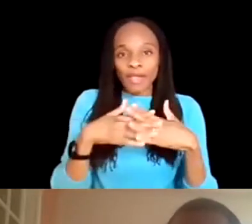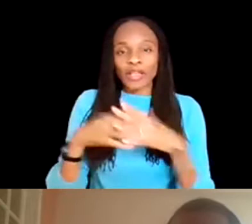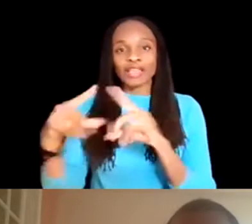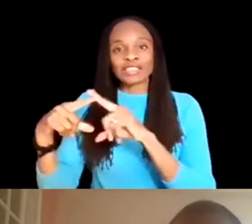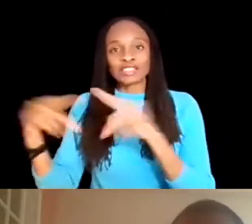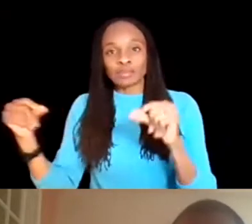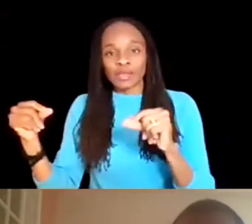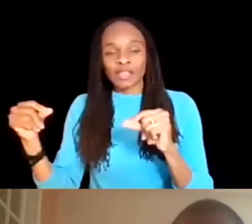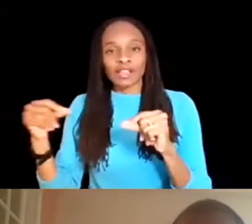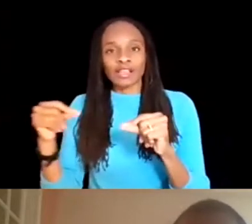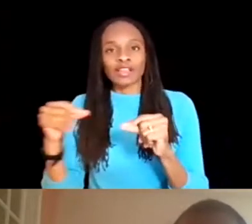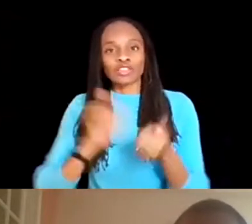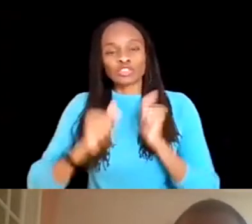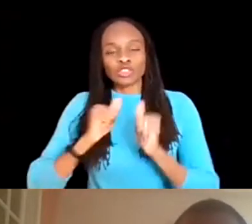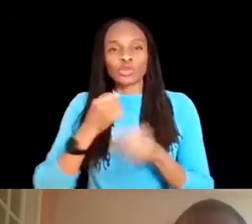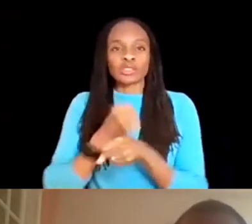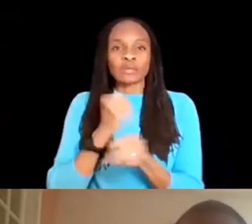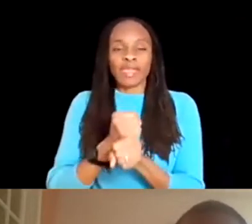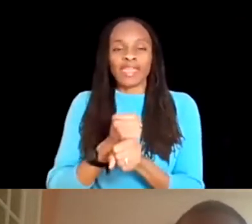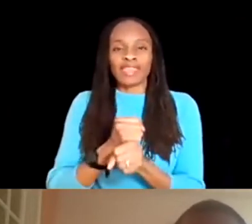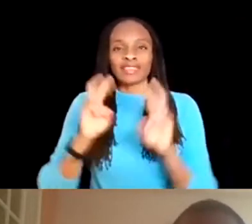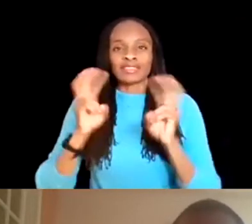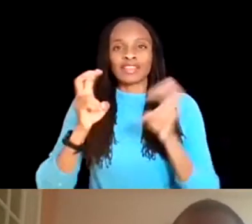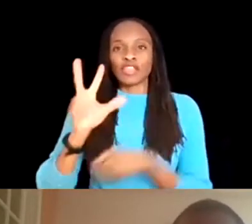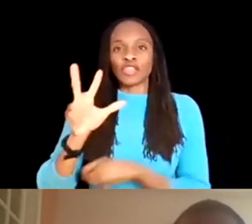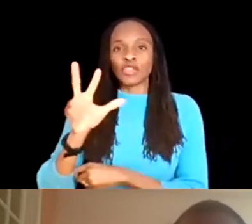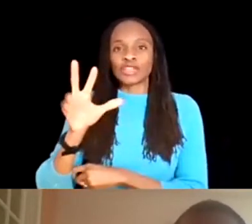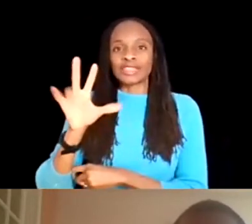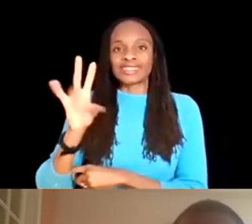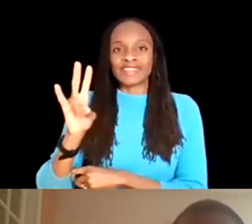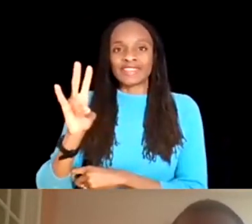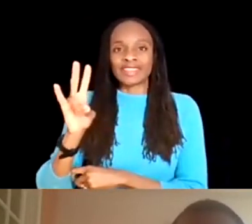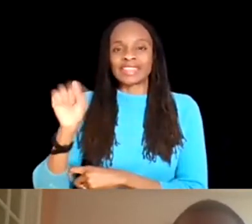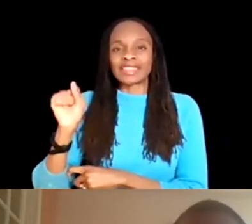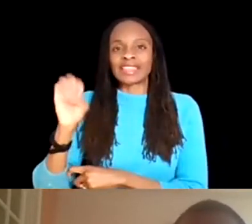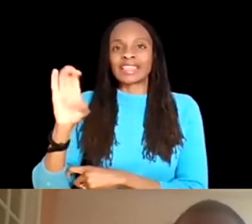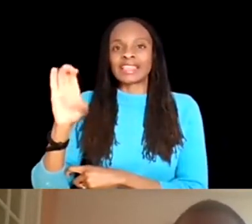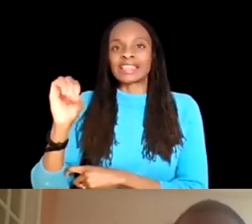37 Seconds, which is a beautiful film everybody should watch. It's on Netflix.